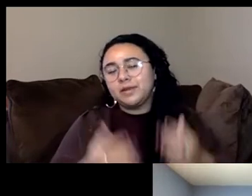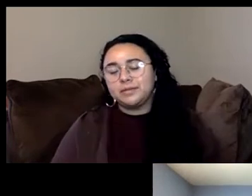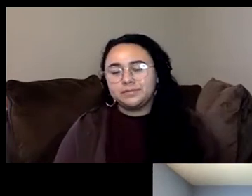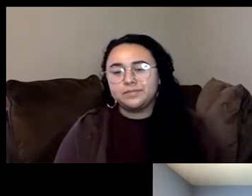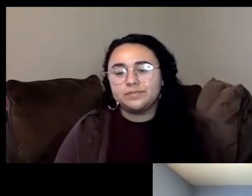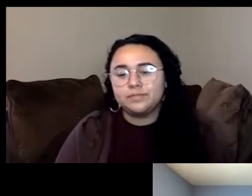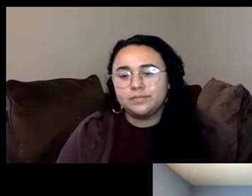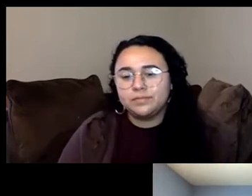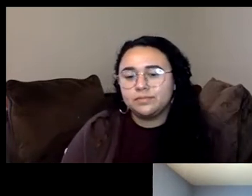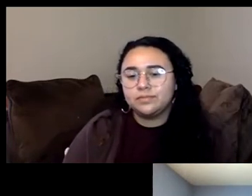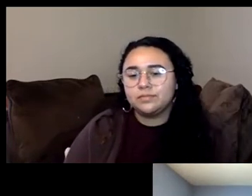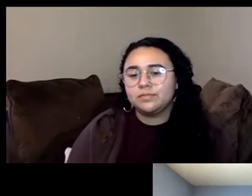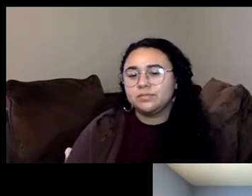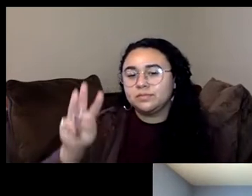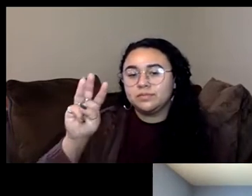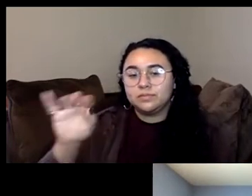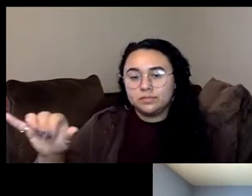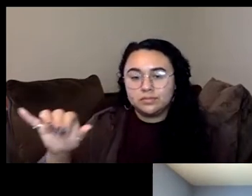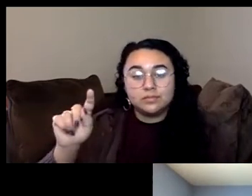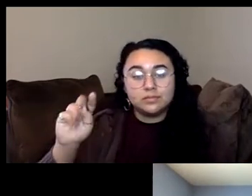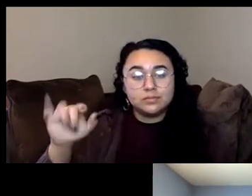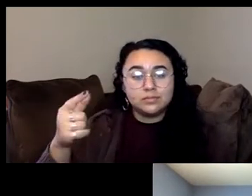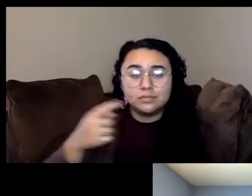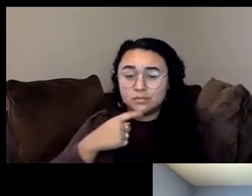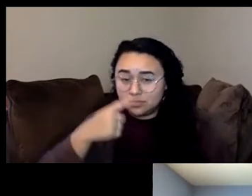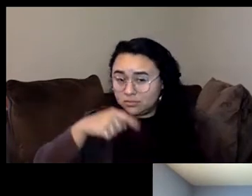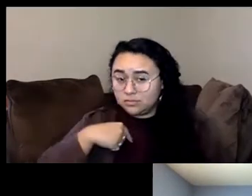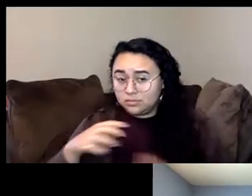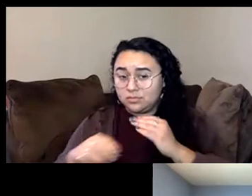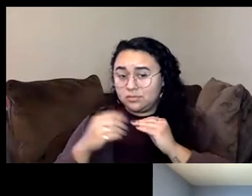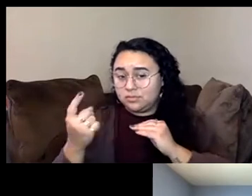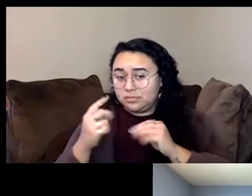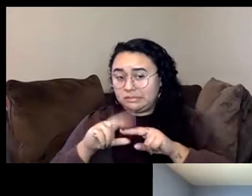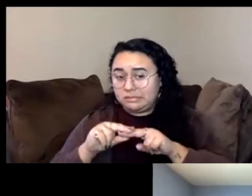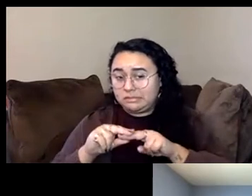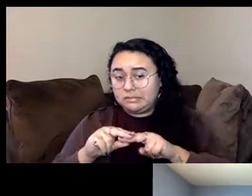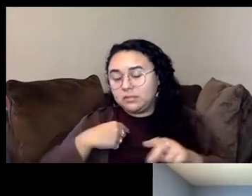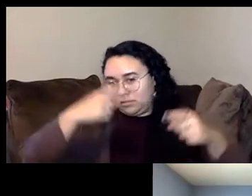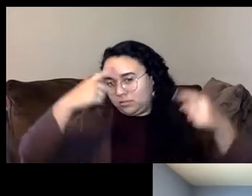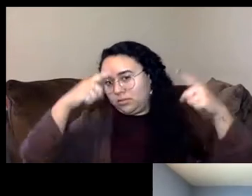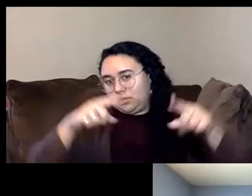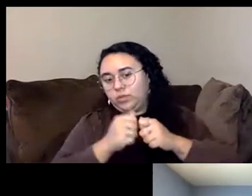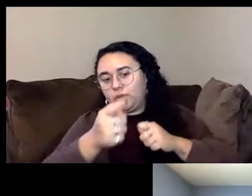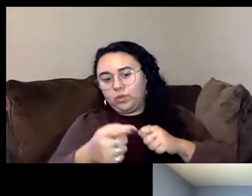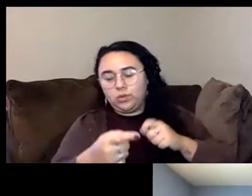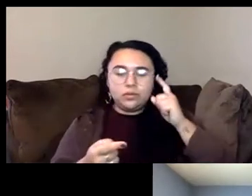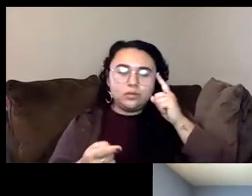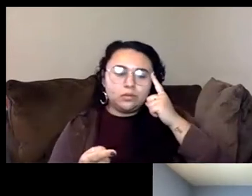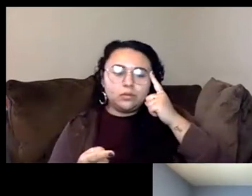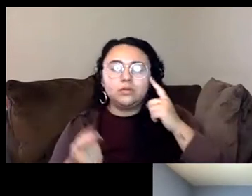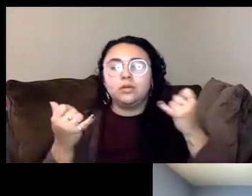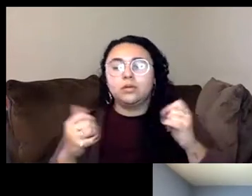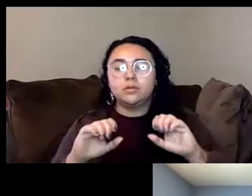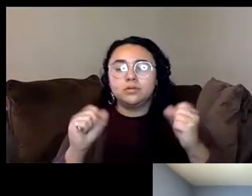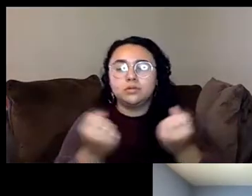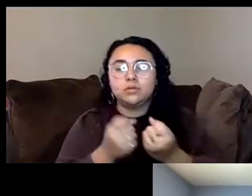Can I add something to that? I totally agree. And I would say that, we're in a society that is